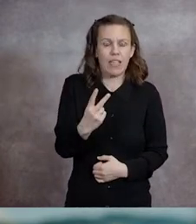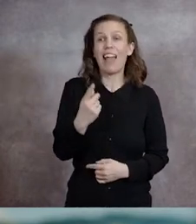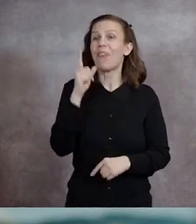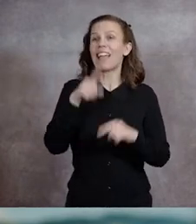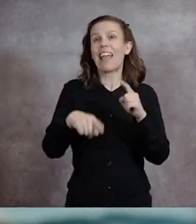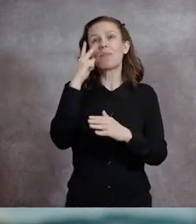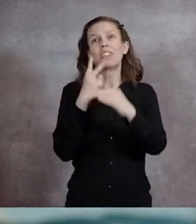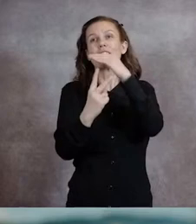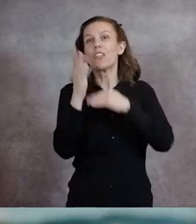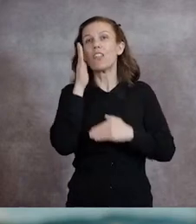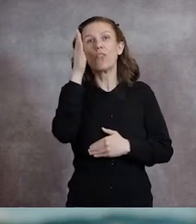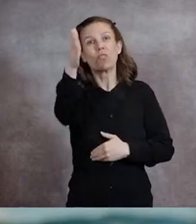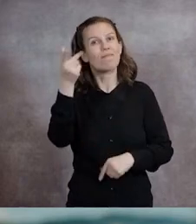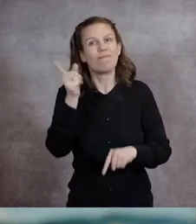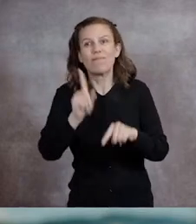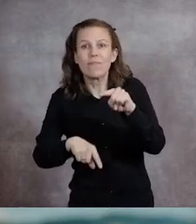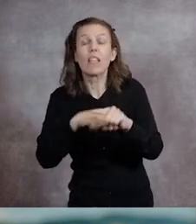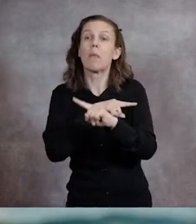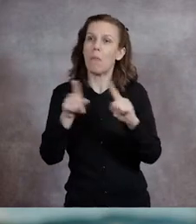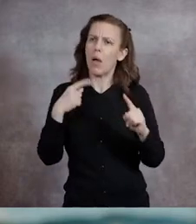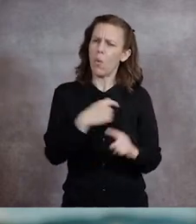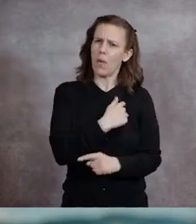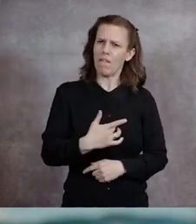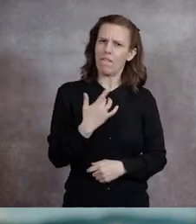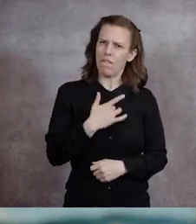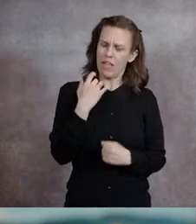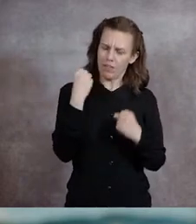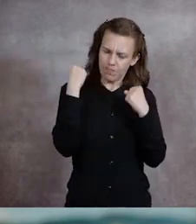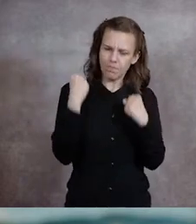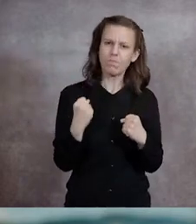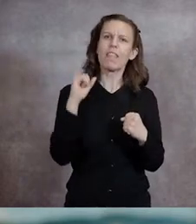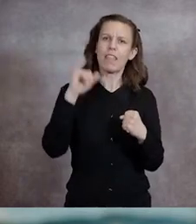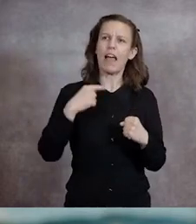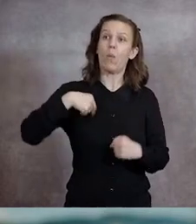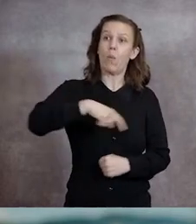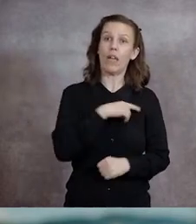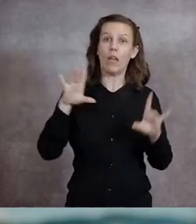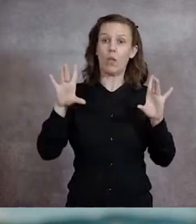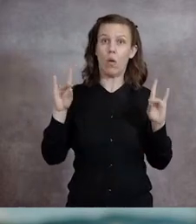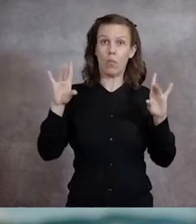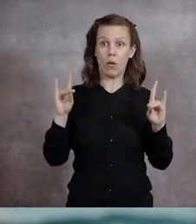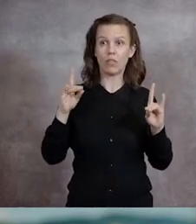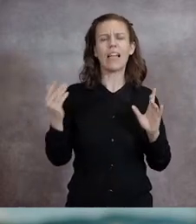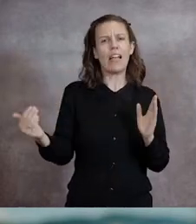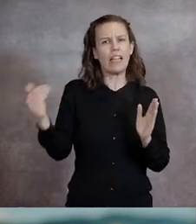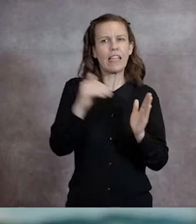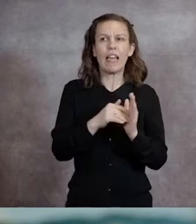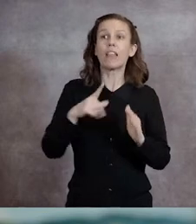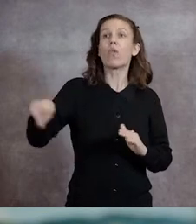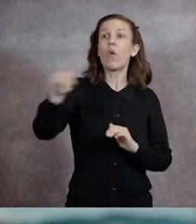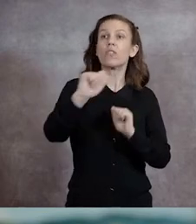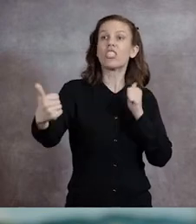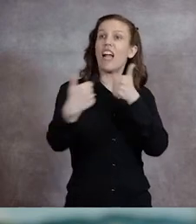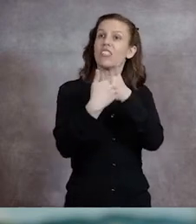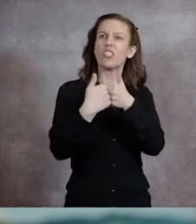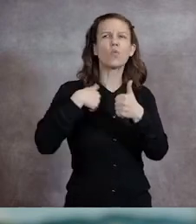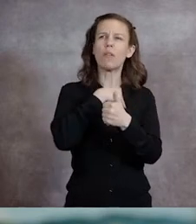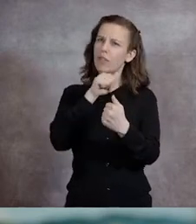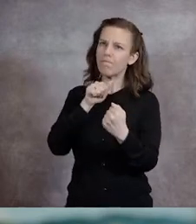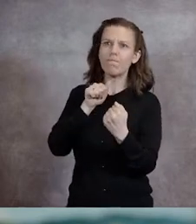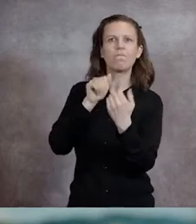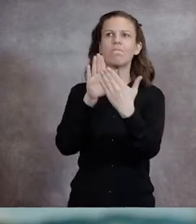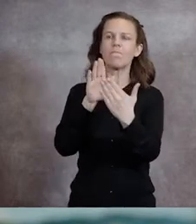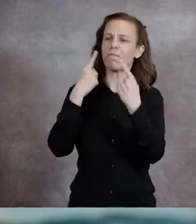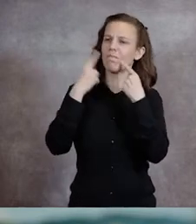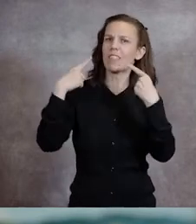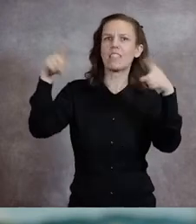we can take great courage in the fact that we as Lobos will again meet these challenges squarely and